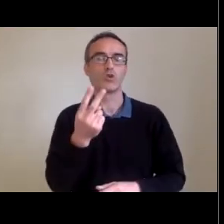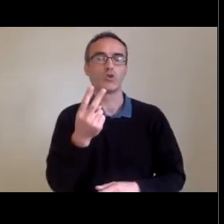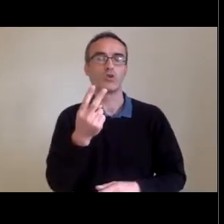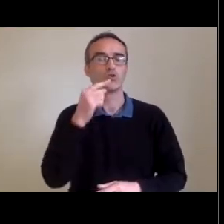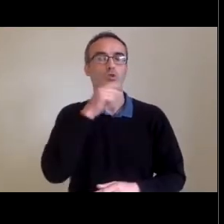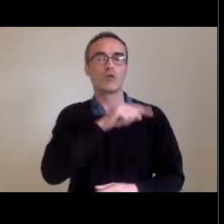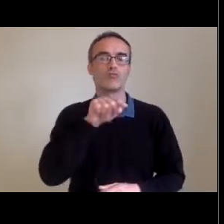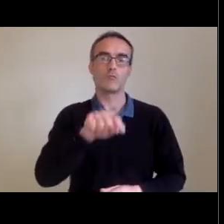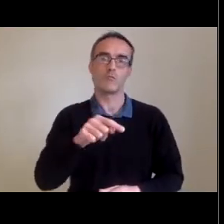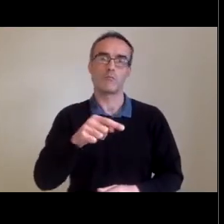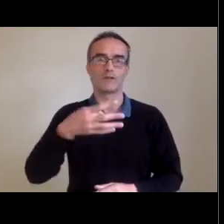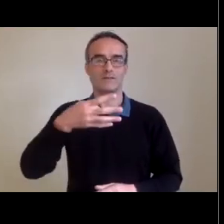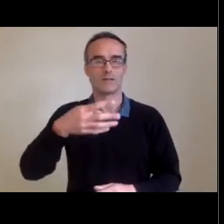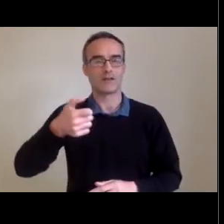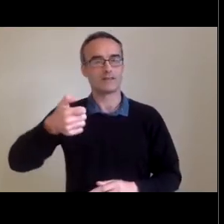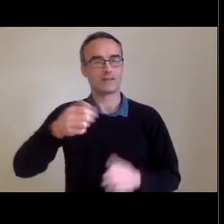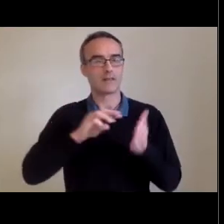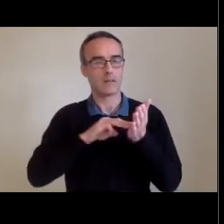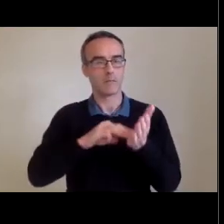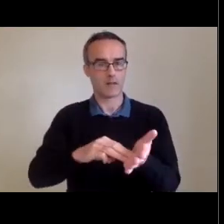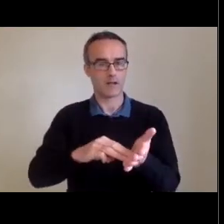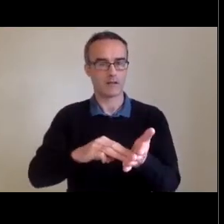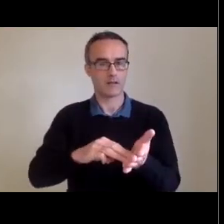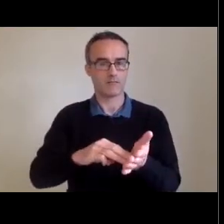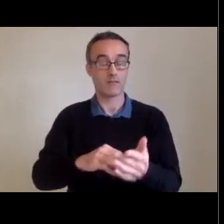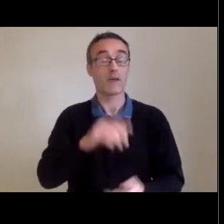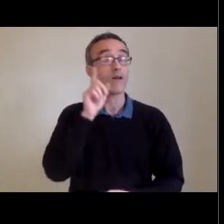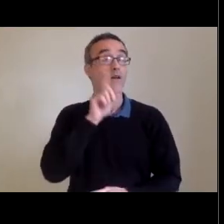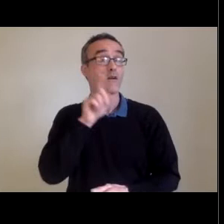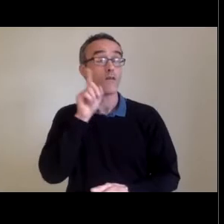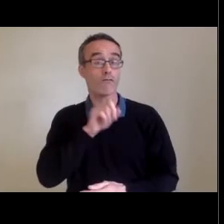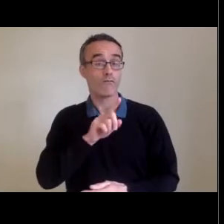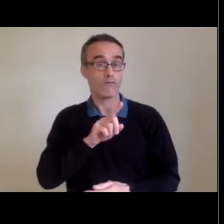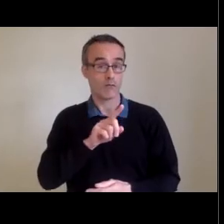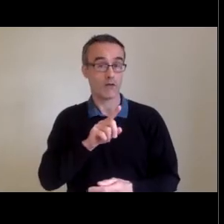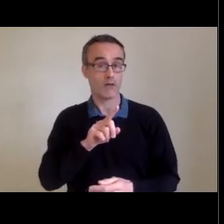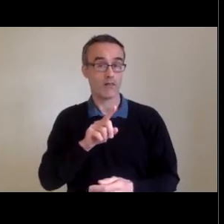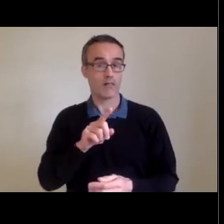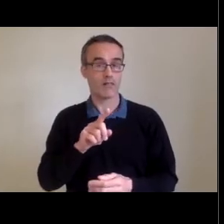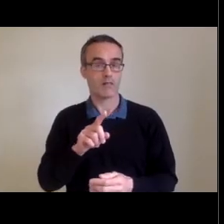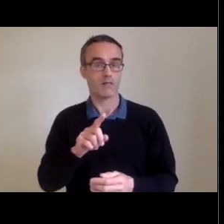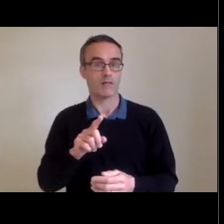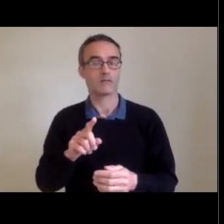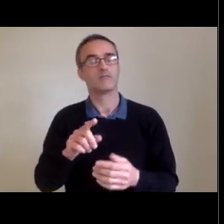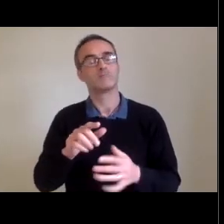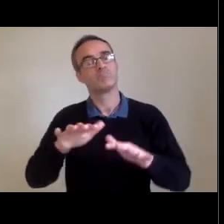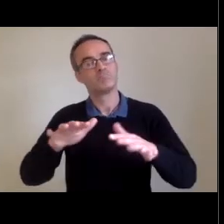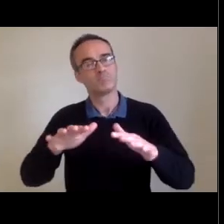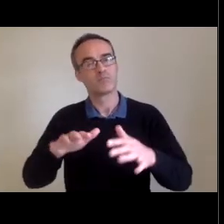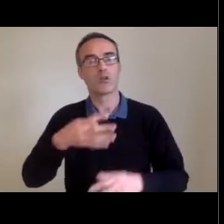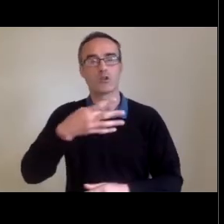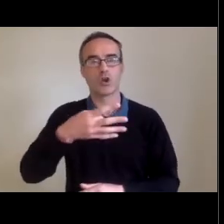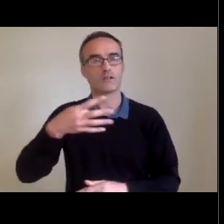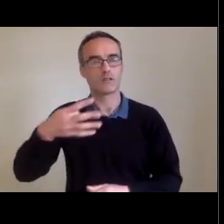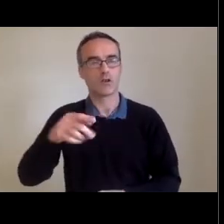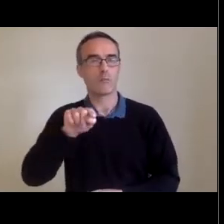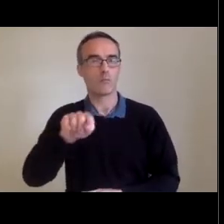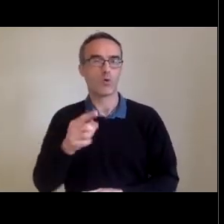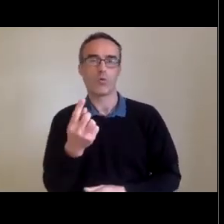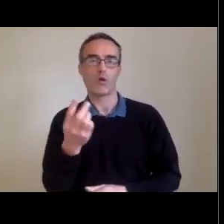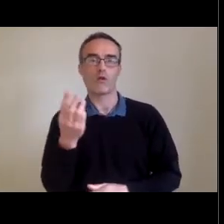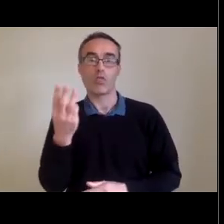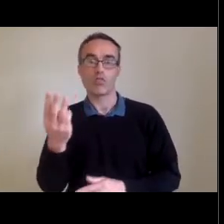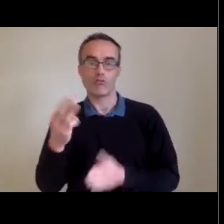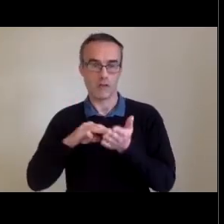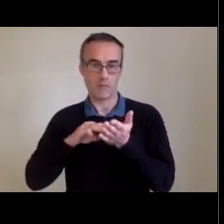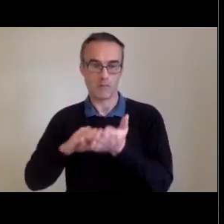200.69 million. And our female population amounted to approximately 99.13 million,